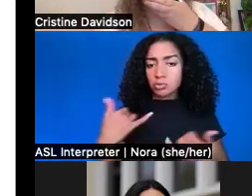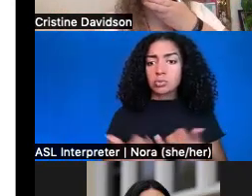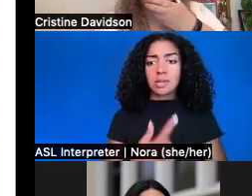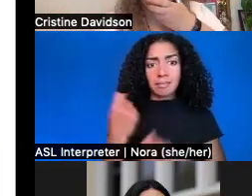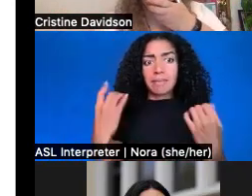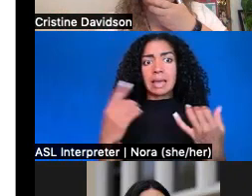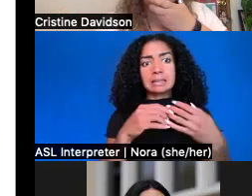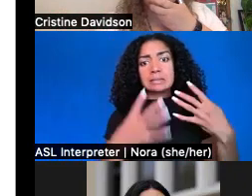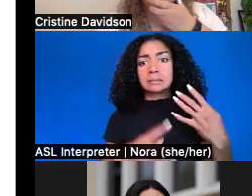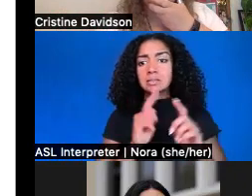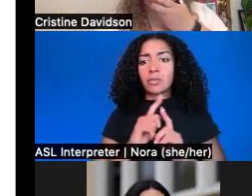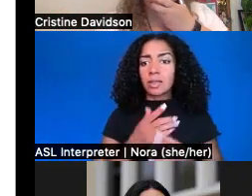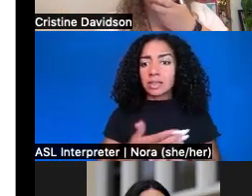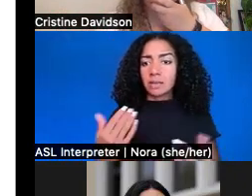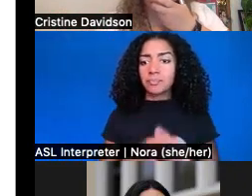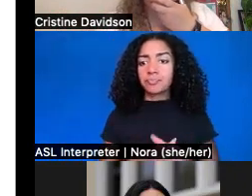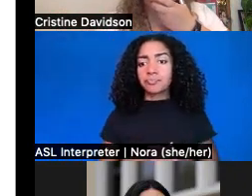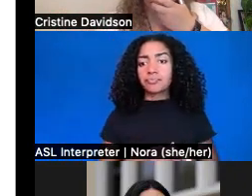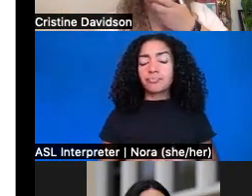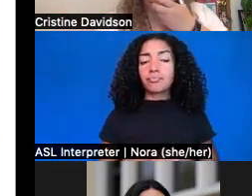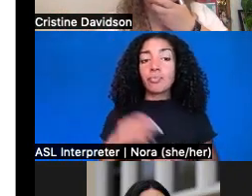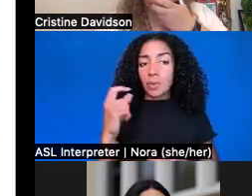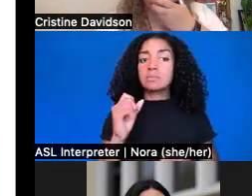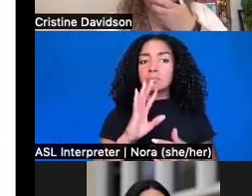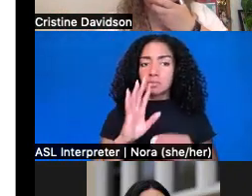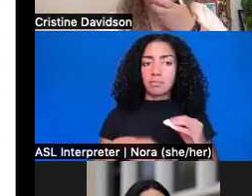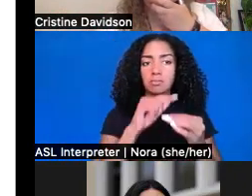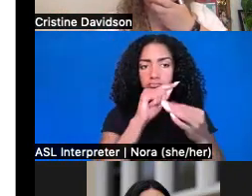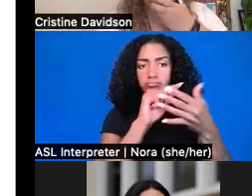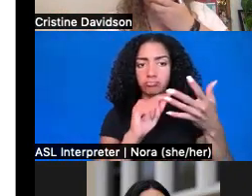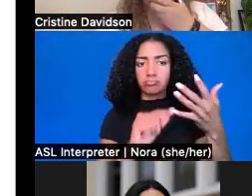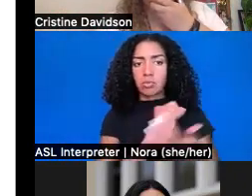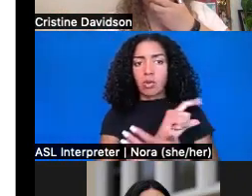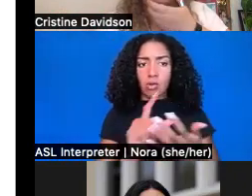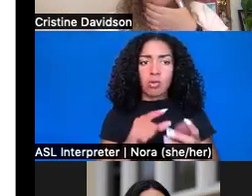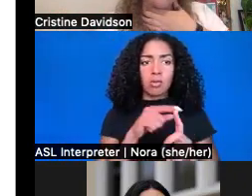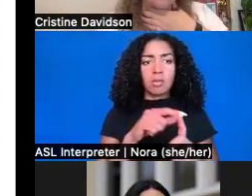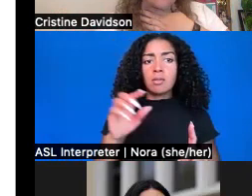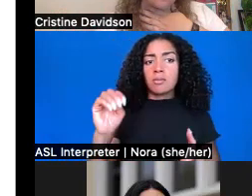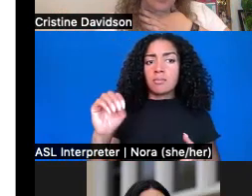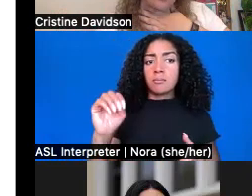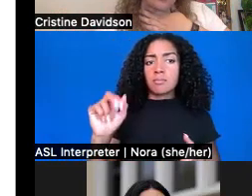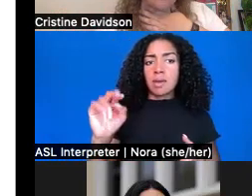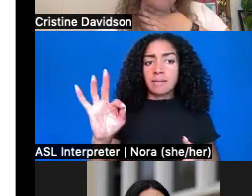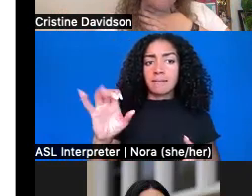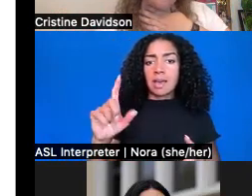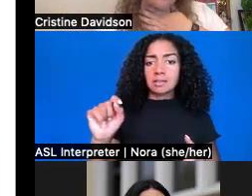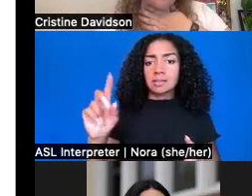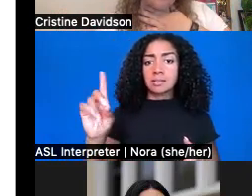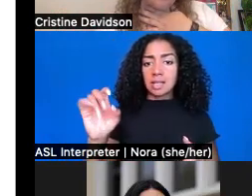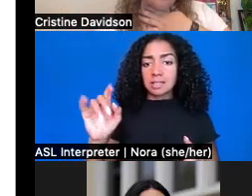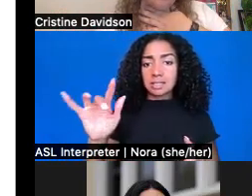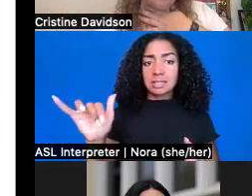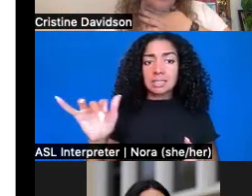Okay, so we talked about all this, the manifest destiny, the papal bulls, resource extraction.